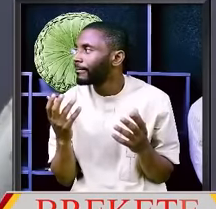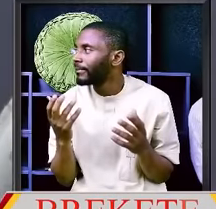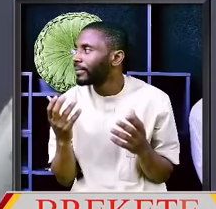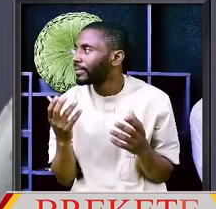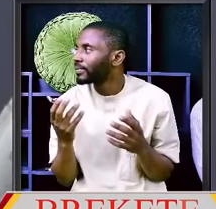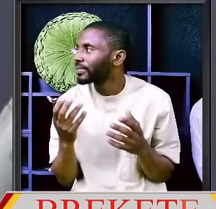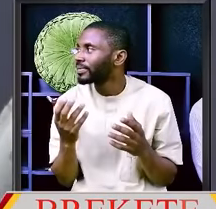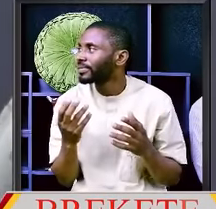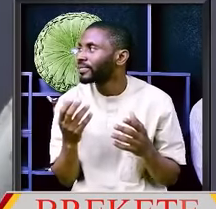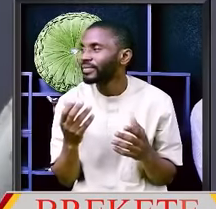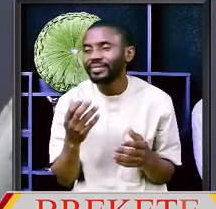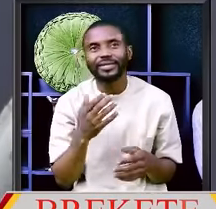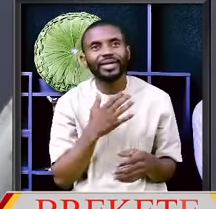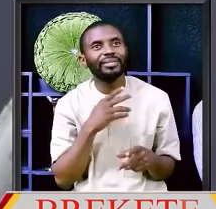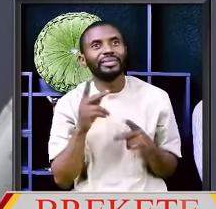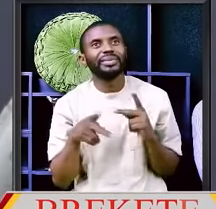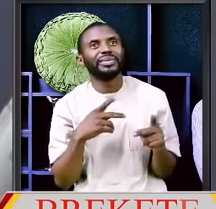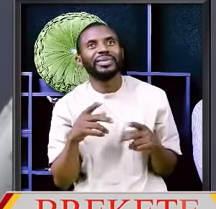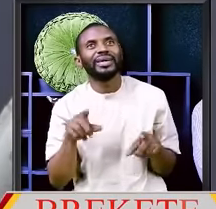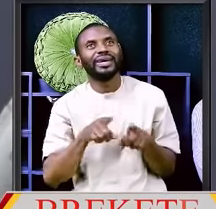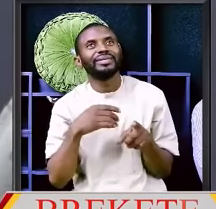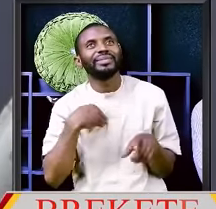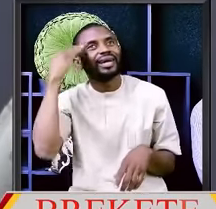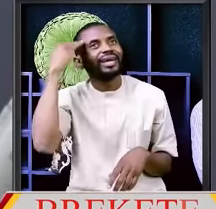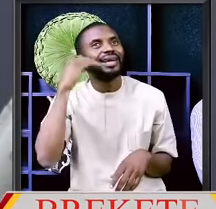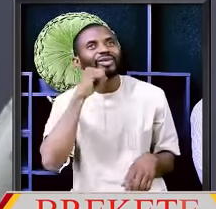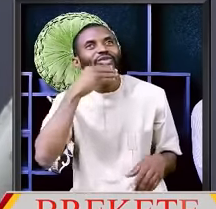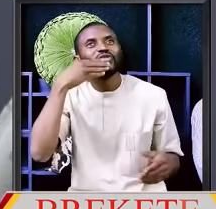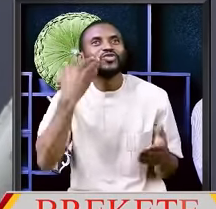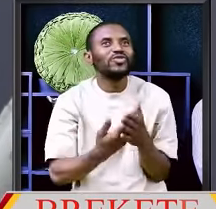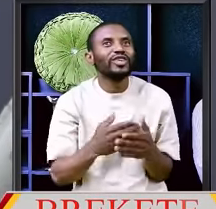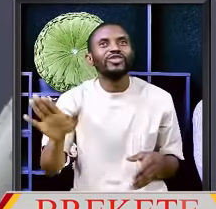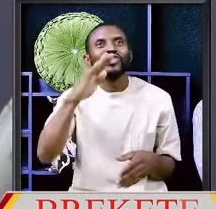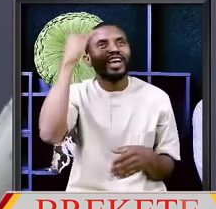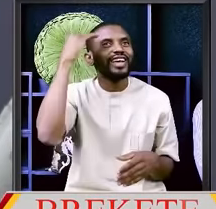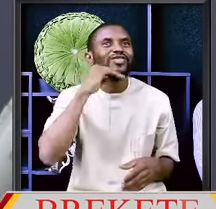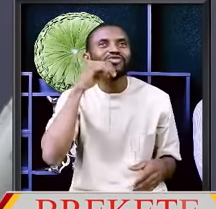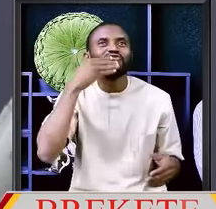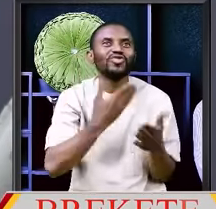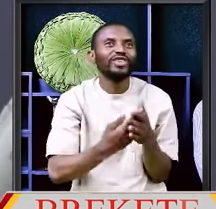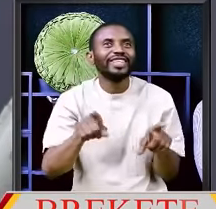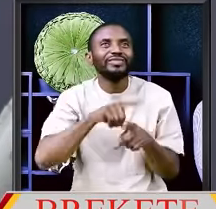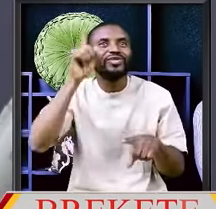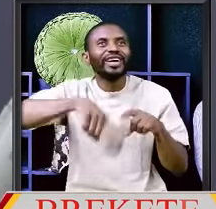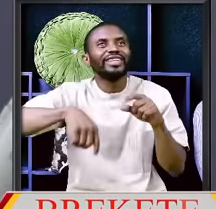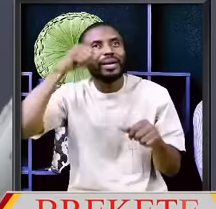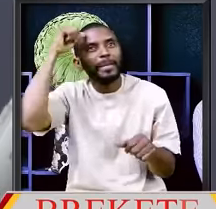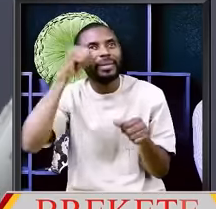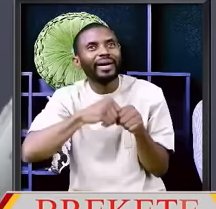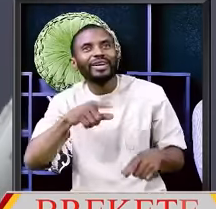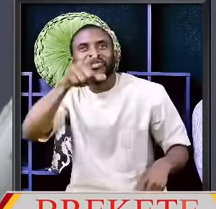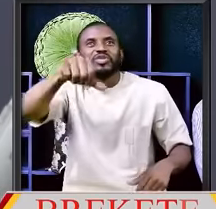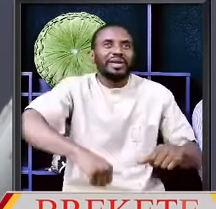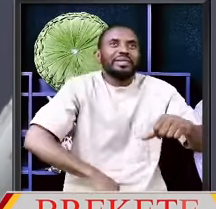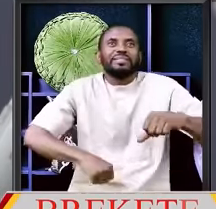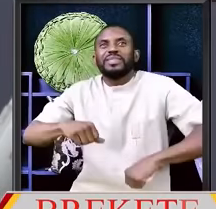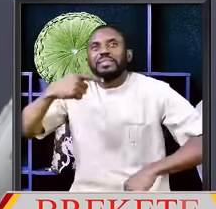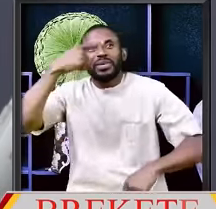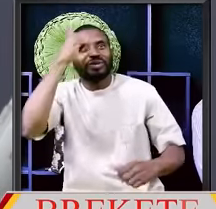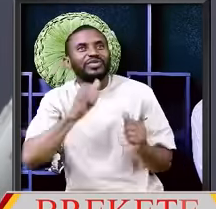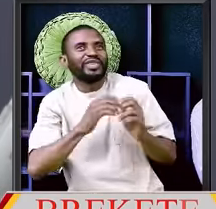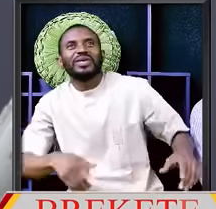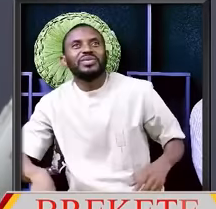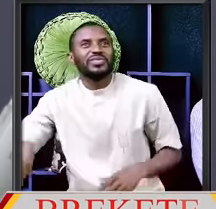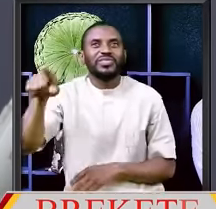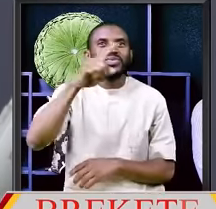Where? Hey, my people. As my head no good now, so now head no good. And now I take the brago because without